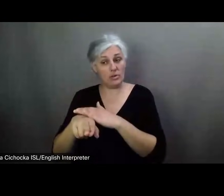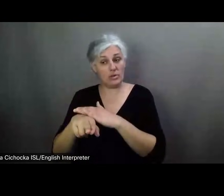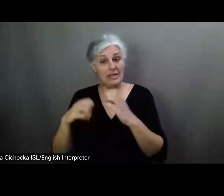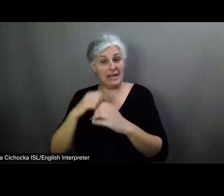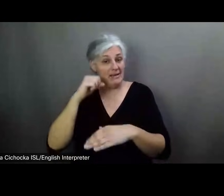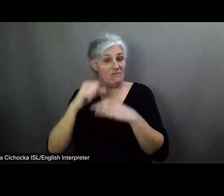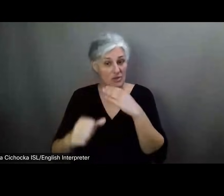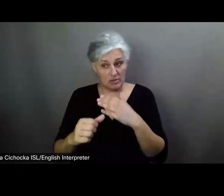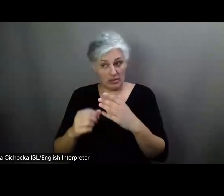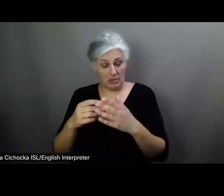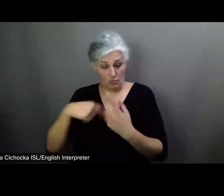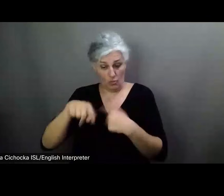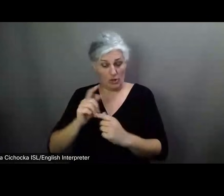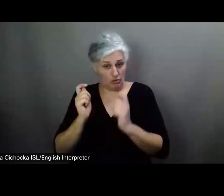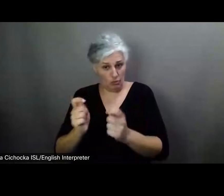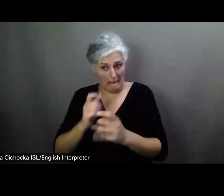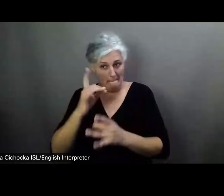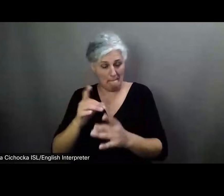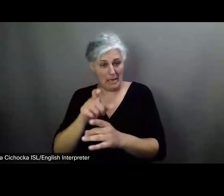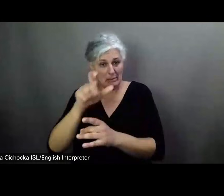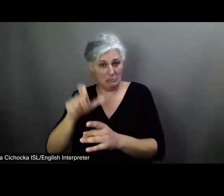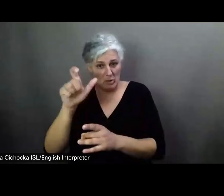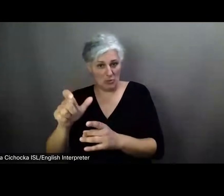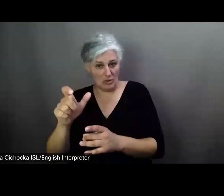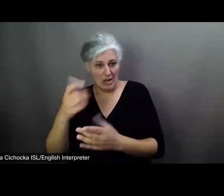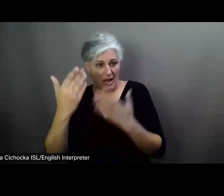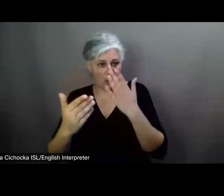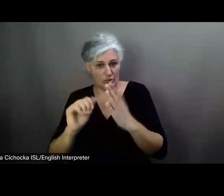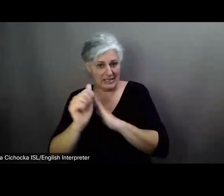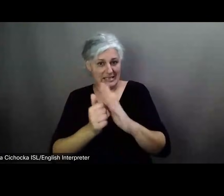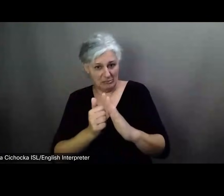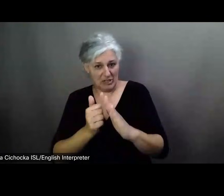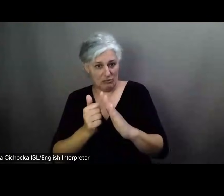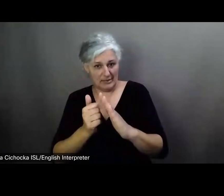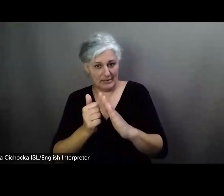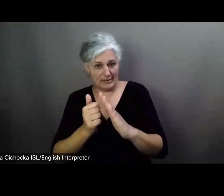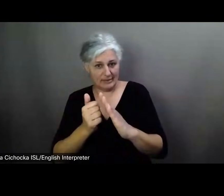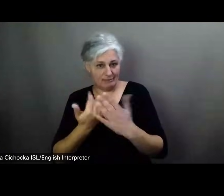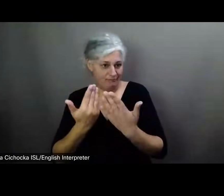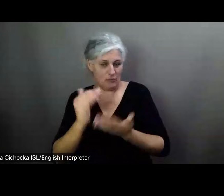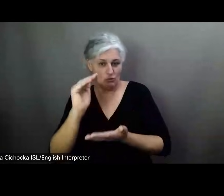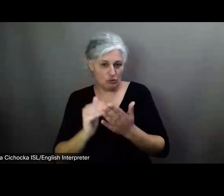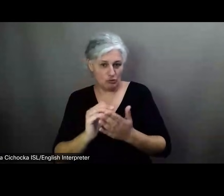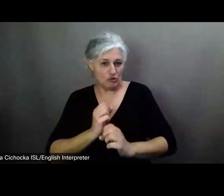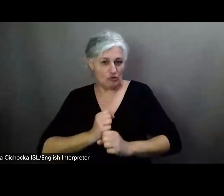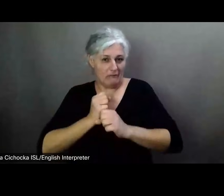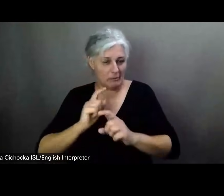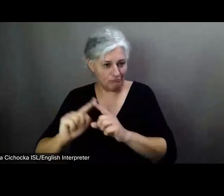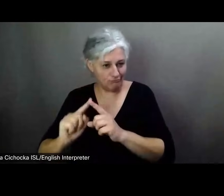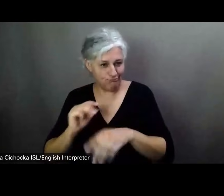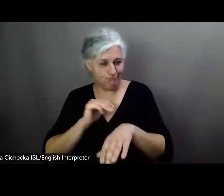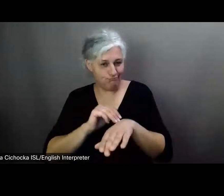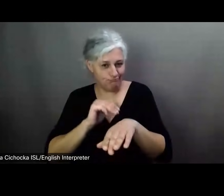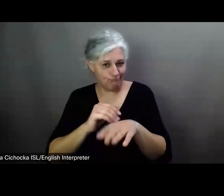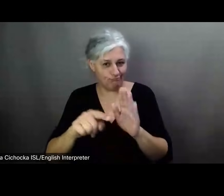to make people better also experience suffering in these circumstances. And what's consistent and clear to me is that the way we respond